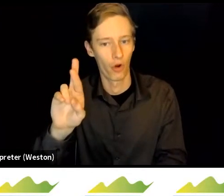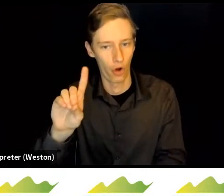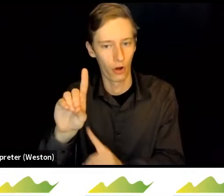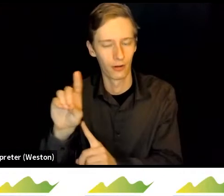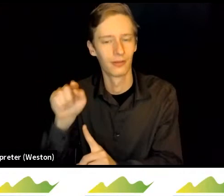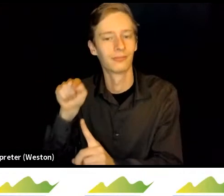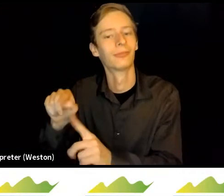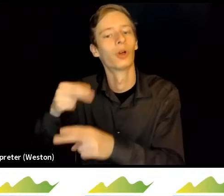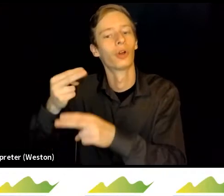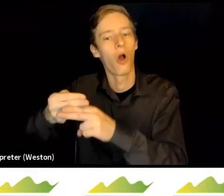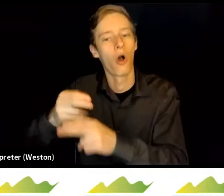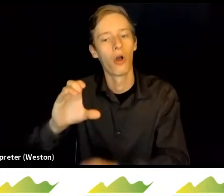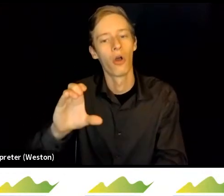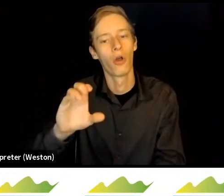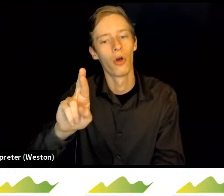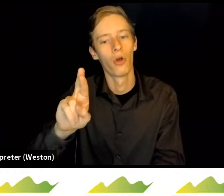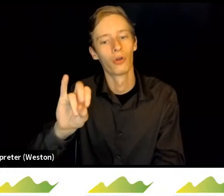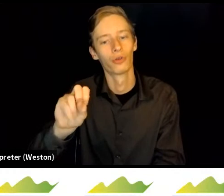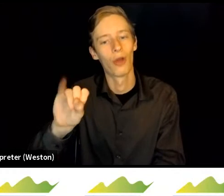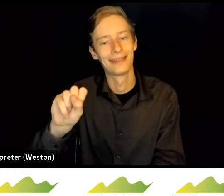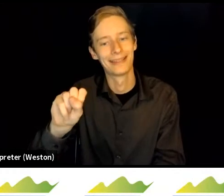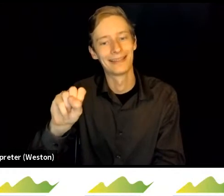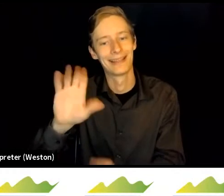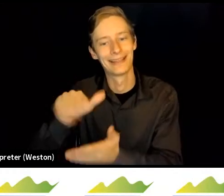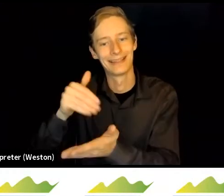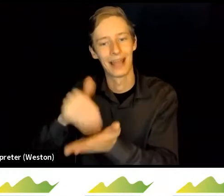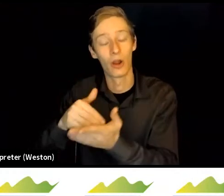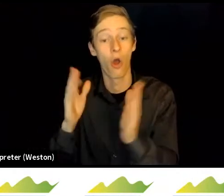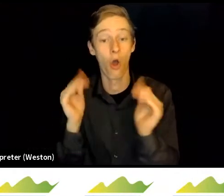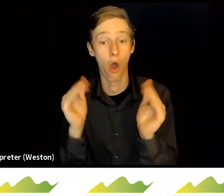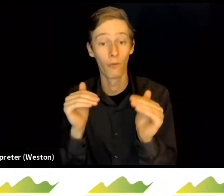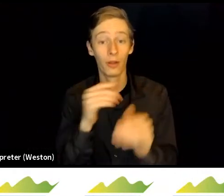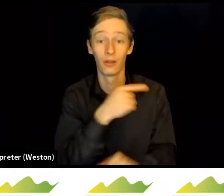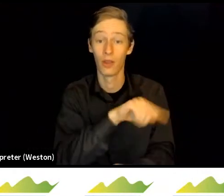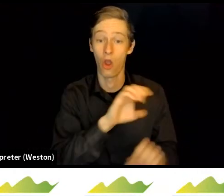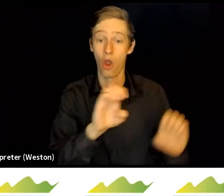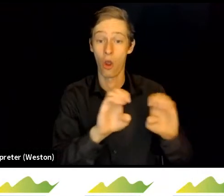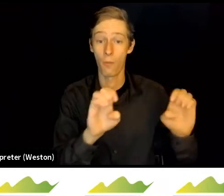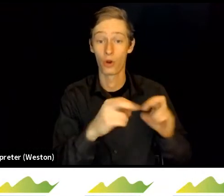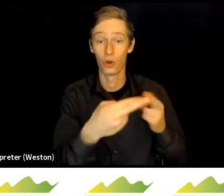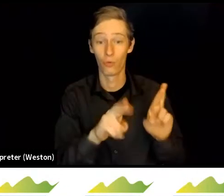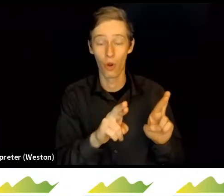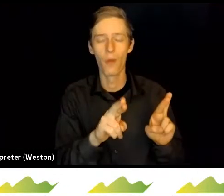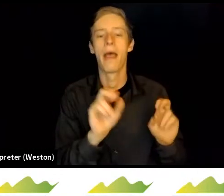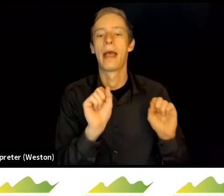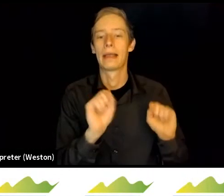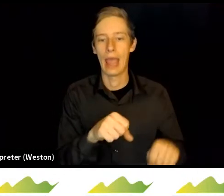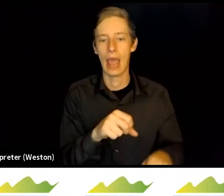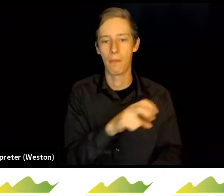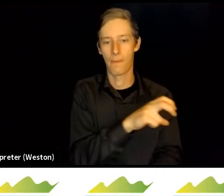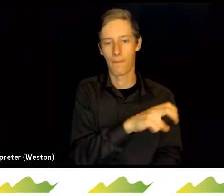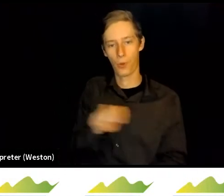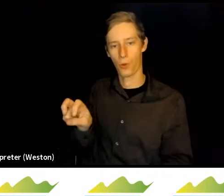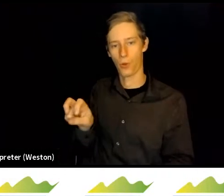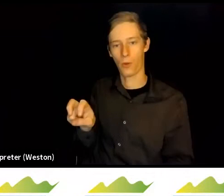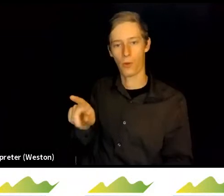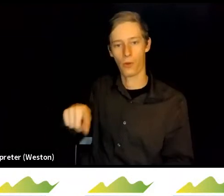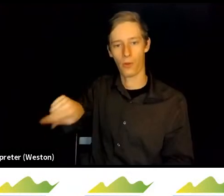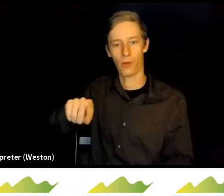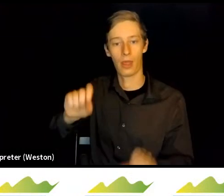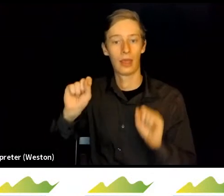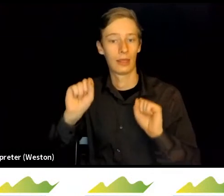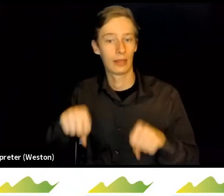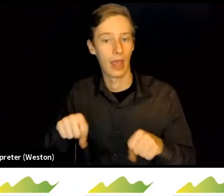lot of individuals from the emergency rooms at our local hospitals to that center to be pre-screened if